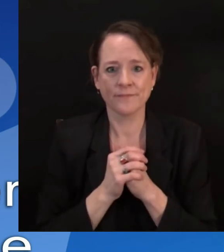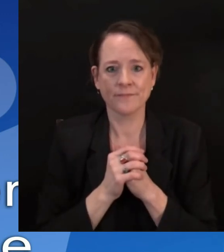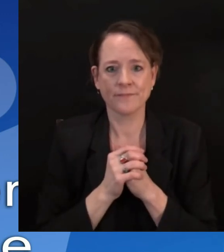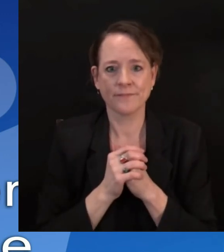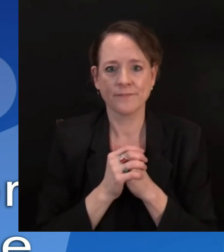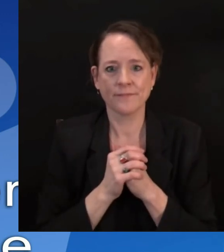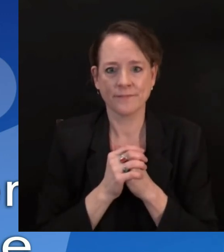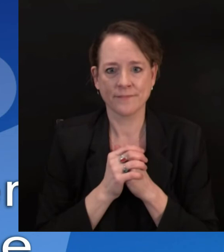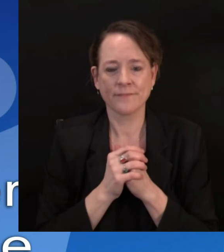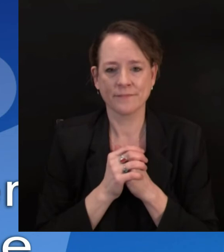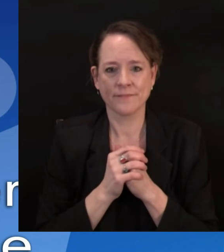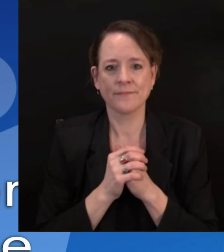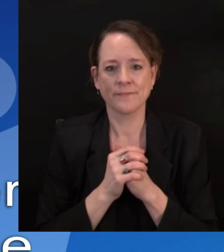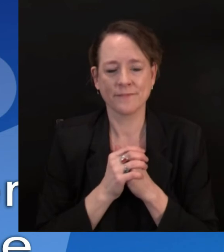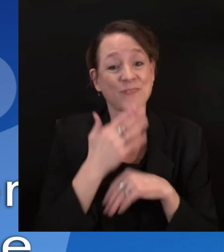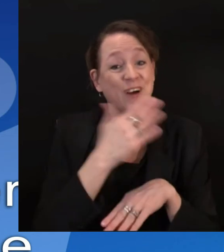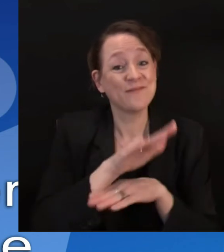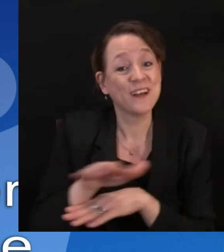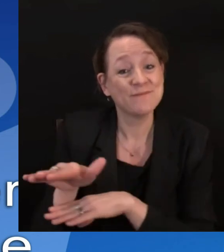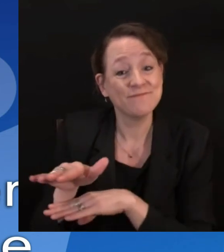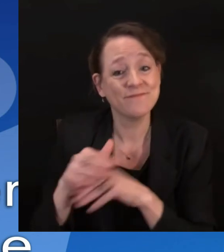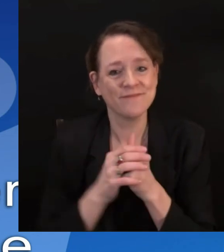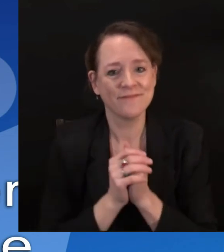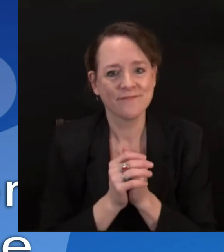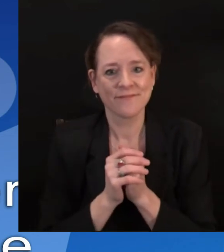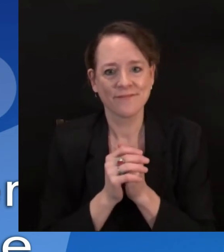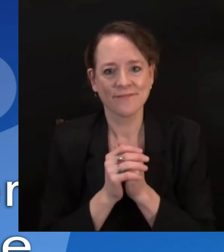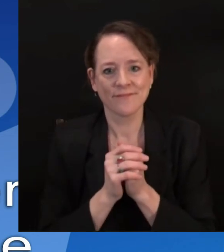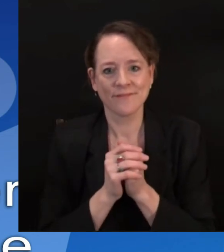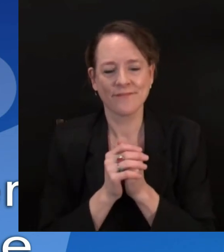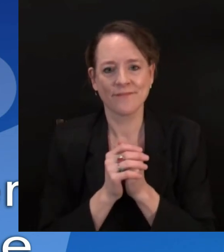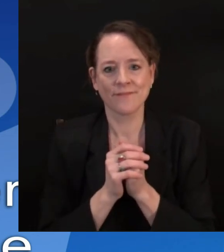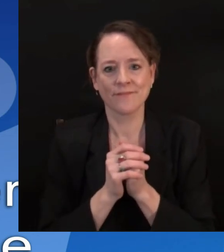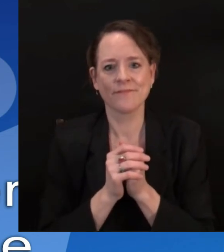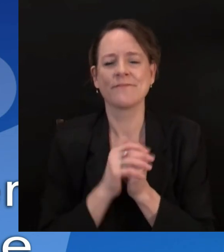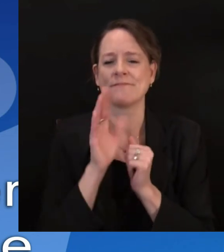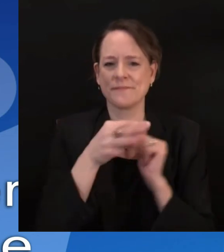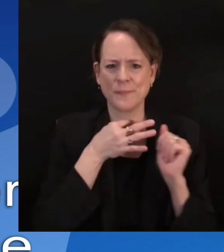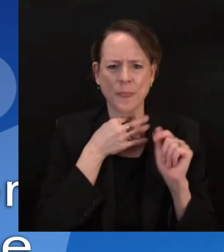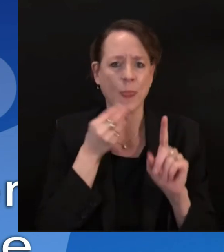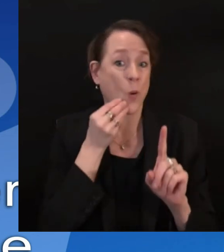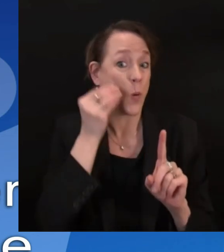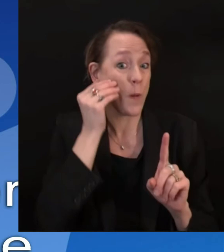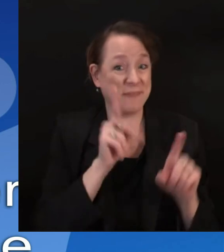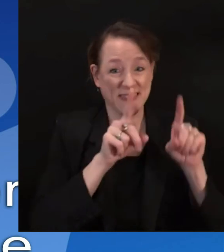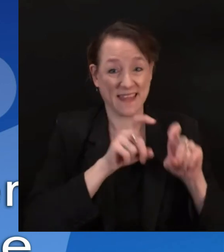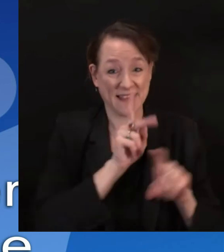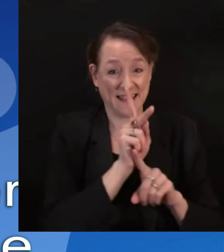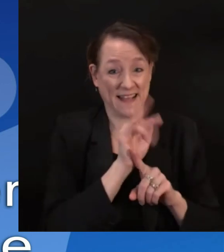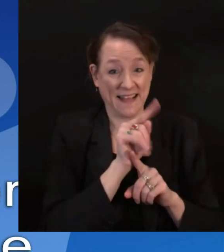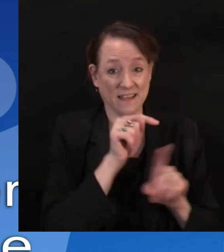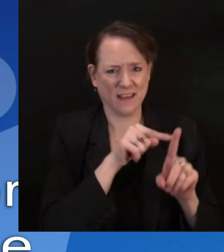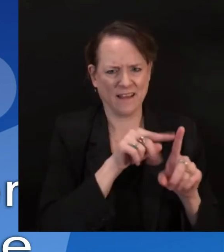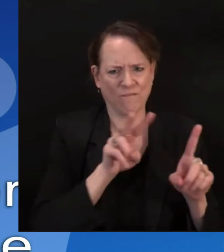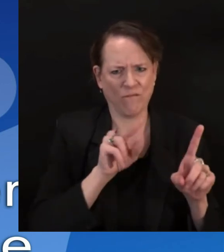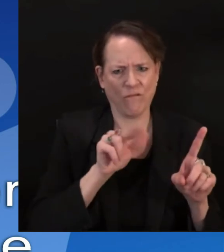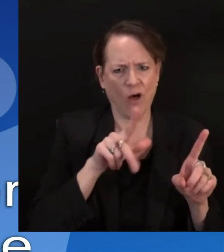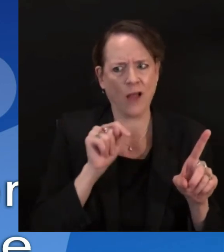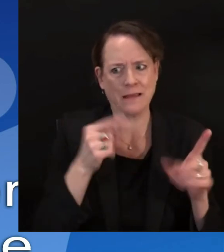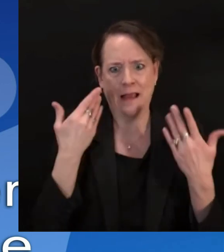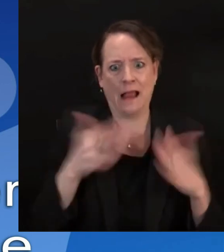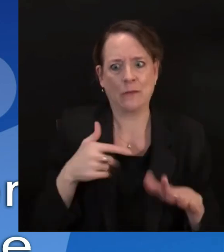Hi, good afternoon. Just going back to the at-home test kits, and I'm sorry, this is a little redundant, but is there any concern